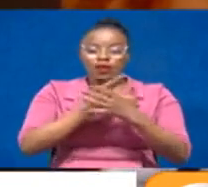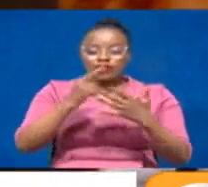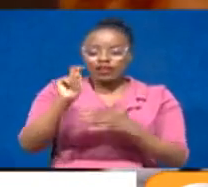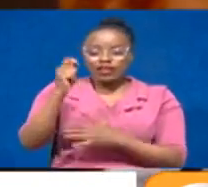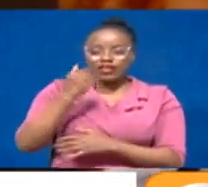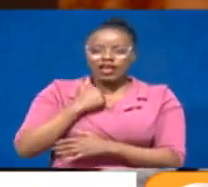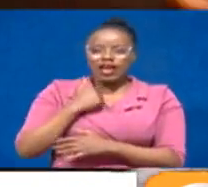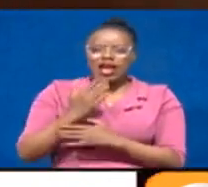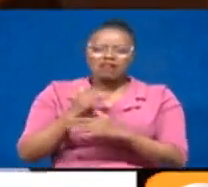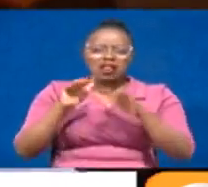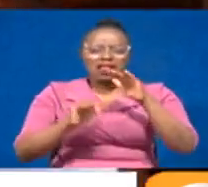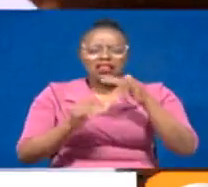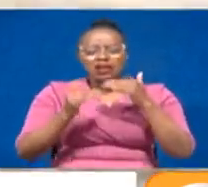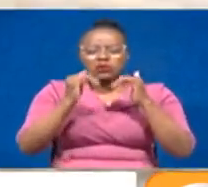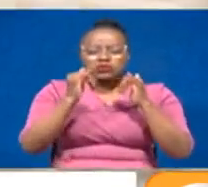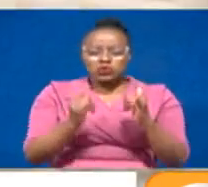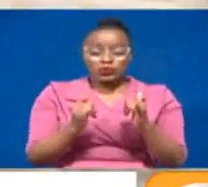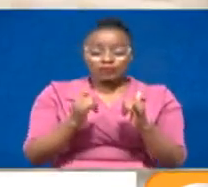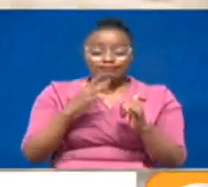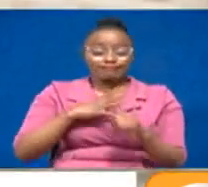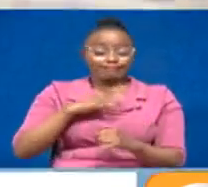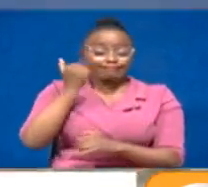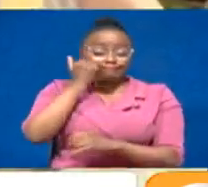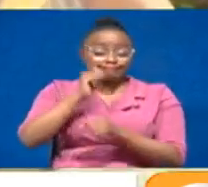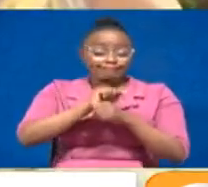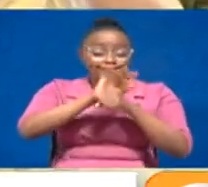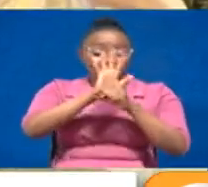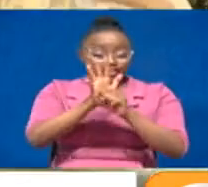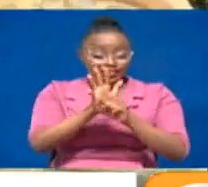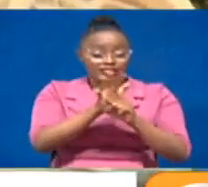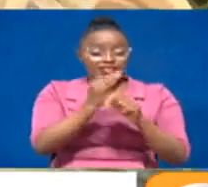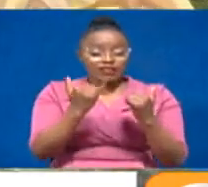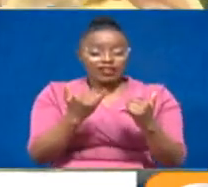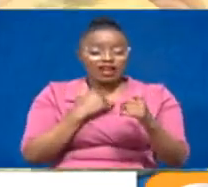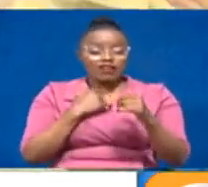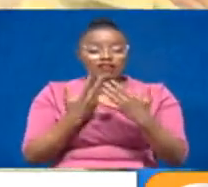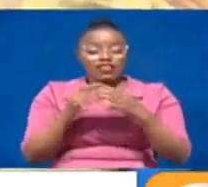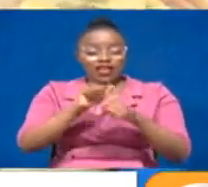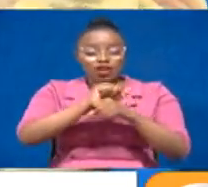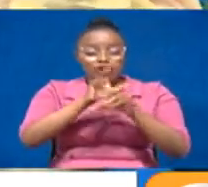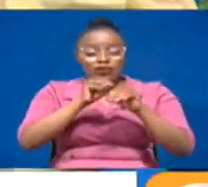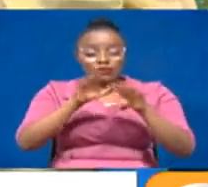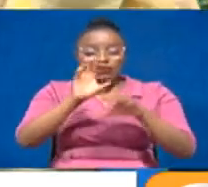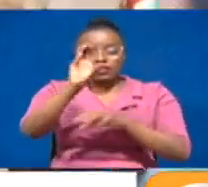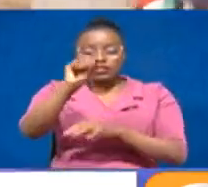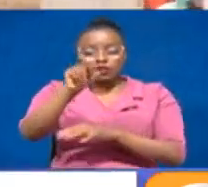has recorded less than 100 new COVID-19 infections daily. At the moment, the country's positivity rate stands at